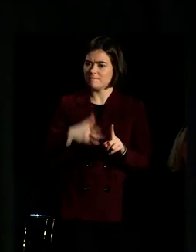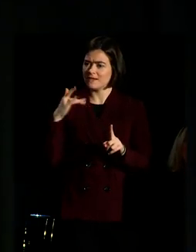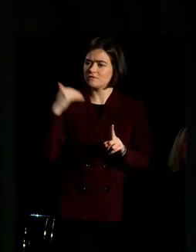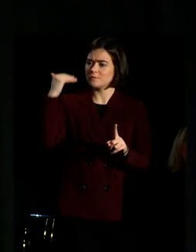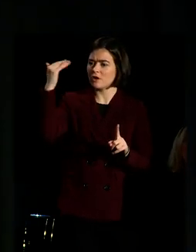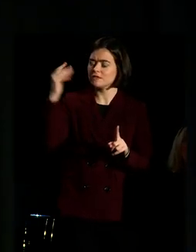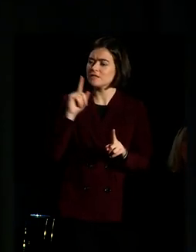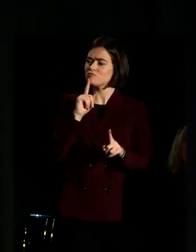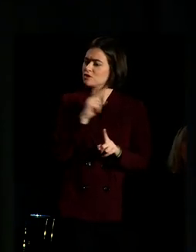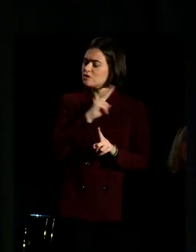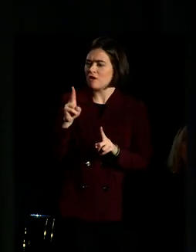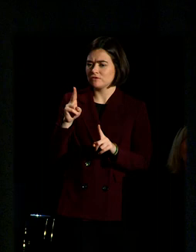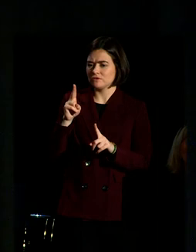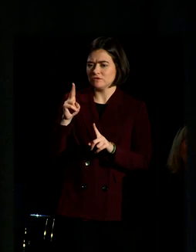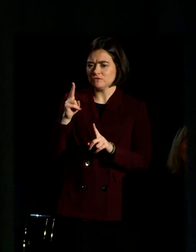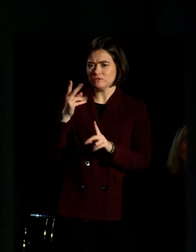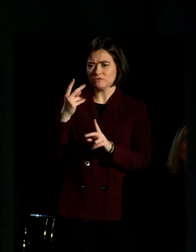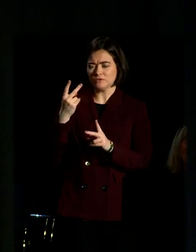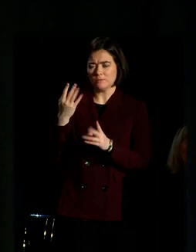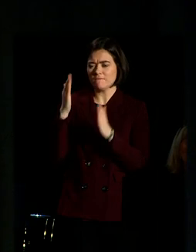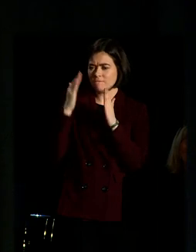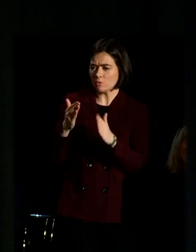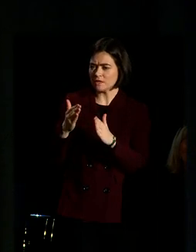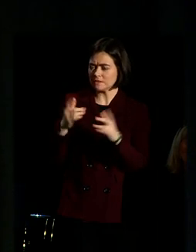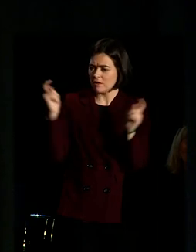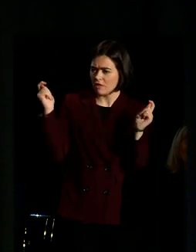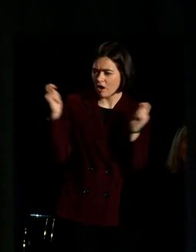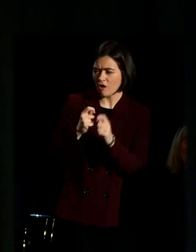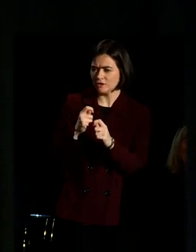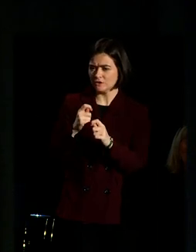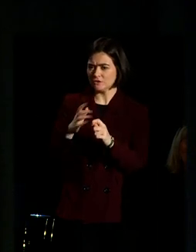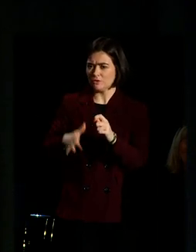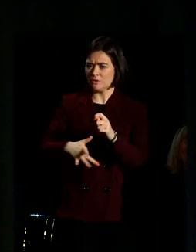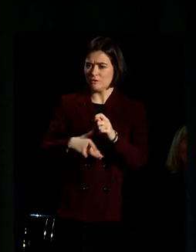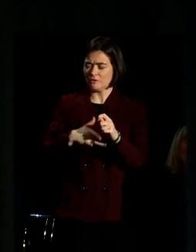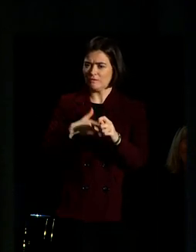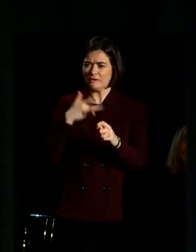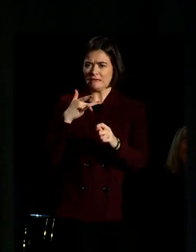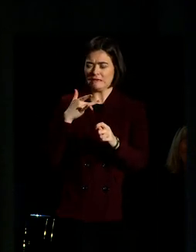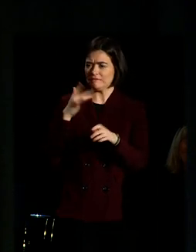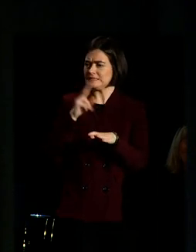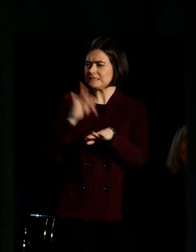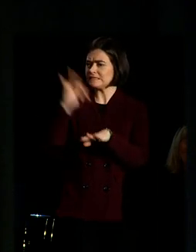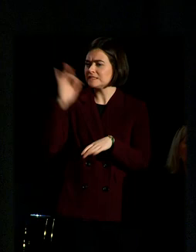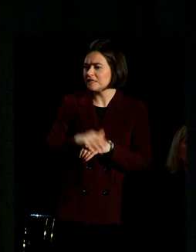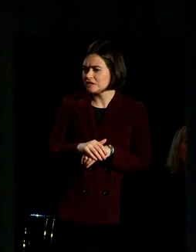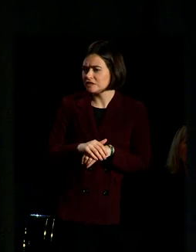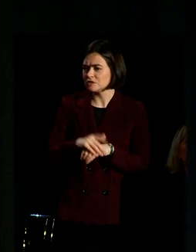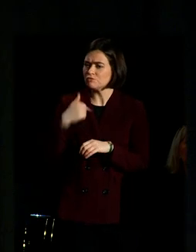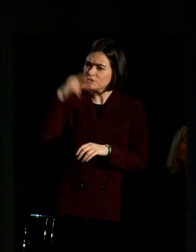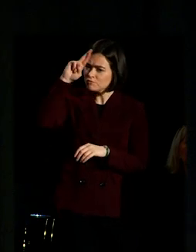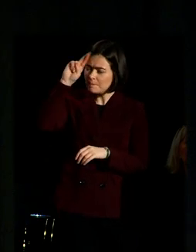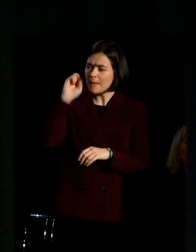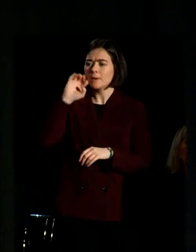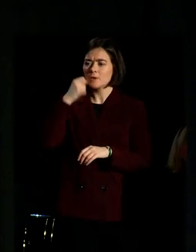to wallow in the memories of the horrors or from a sense of self-justification. We remember because we know what